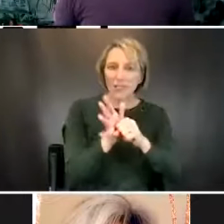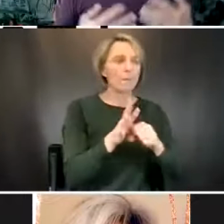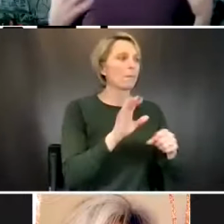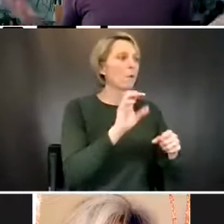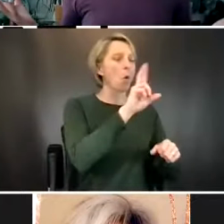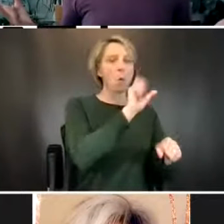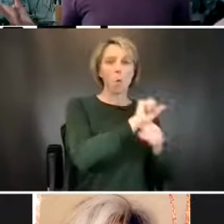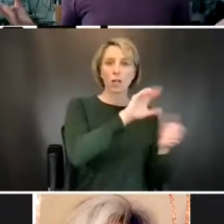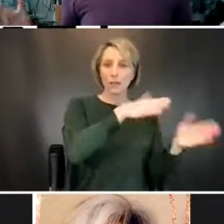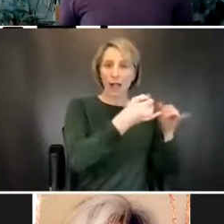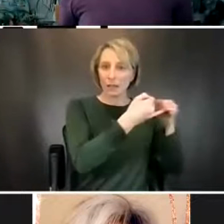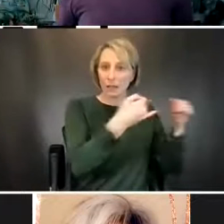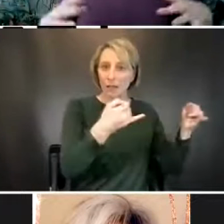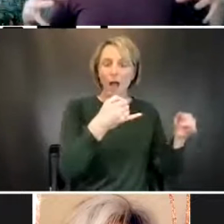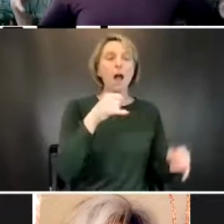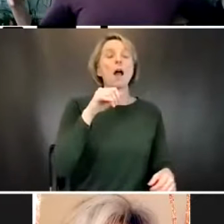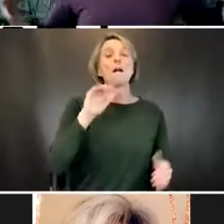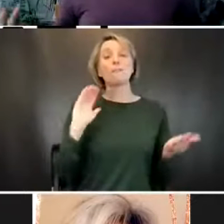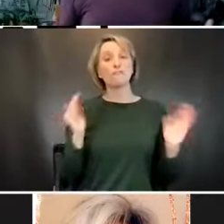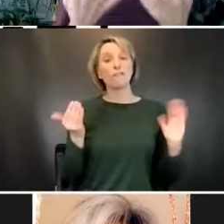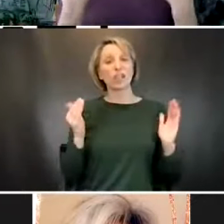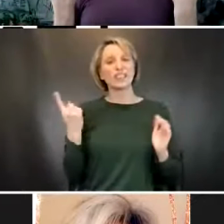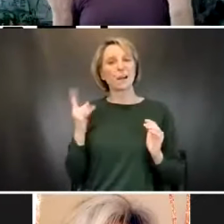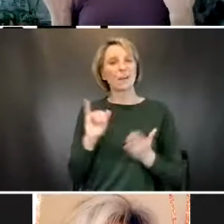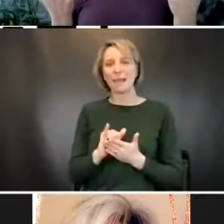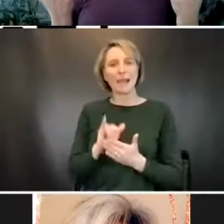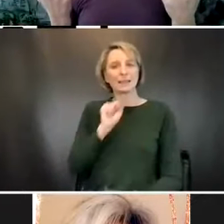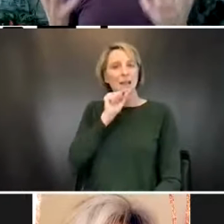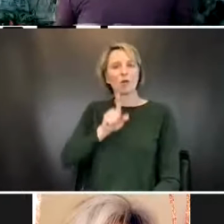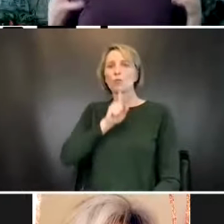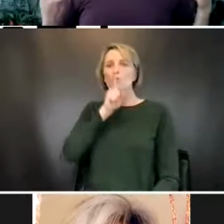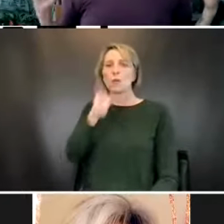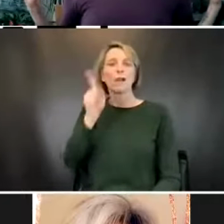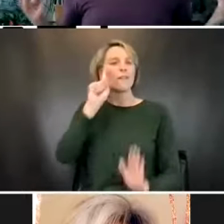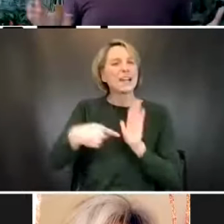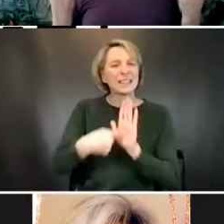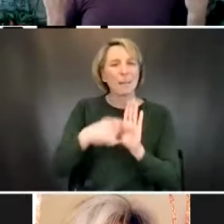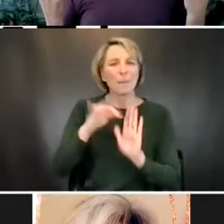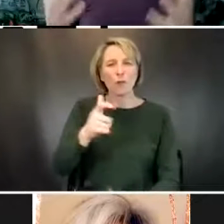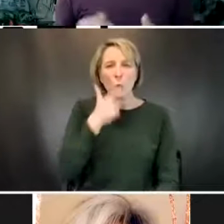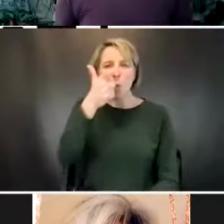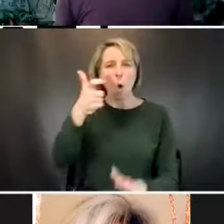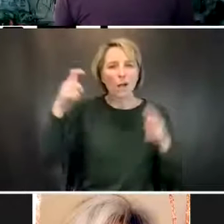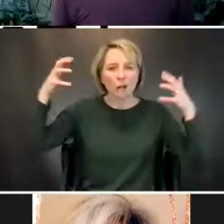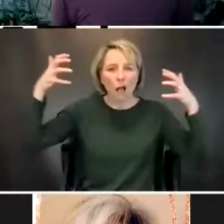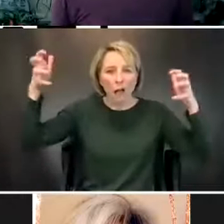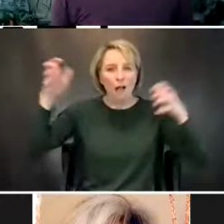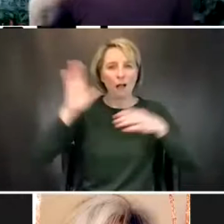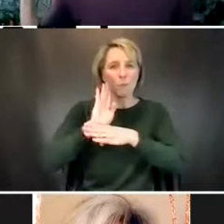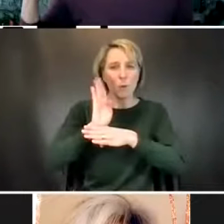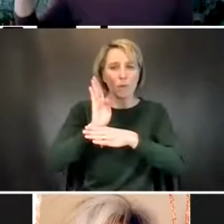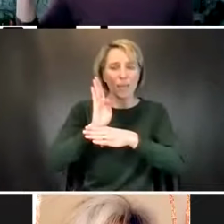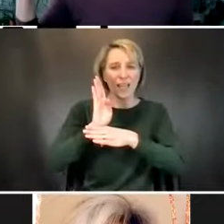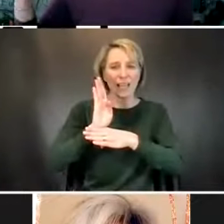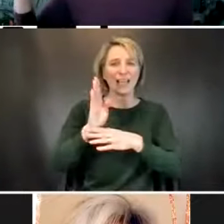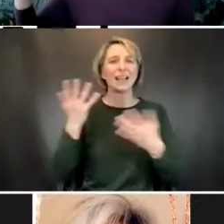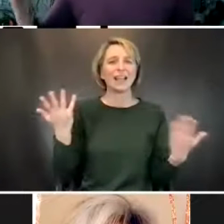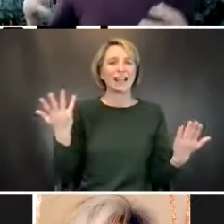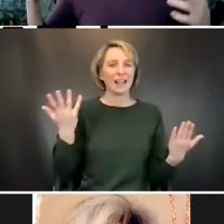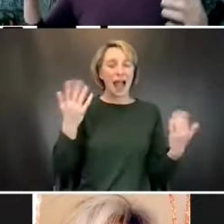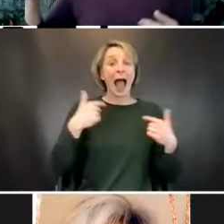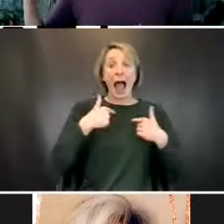when we watch a zombie movie, it can just heighten the whole experience. It's just something to be aware of if you're like me and you're a